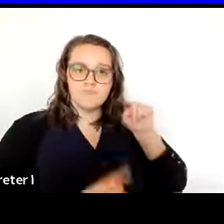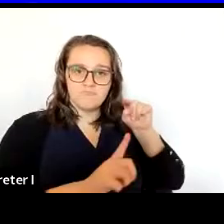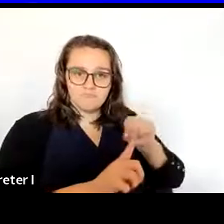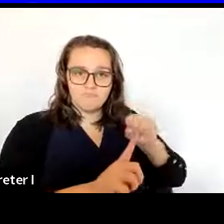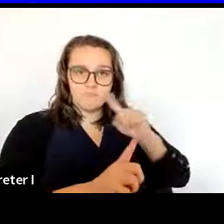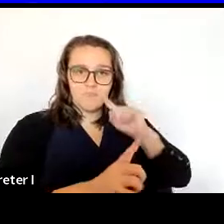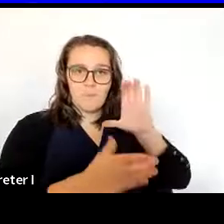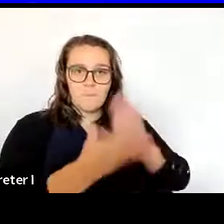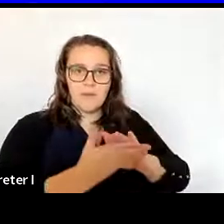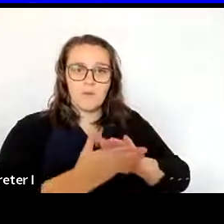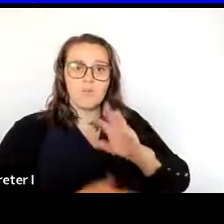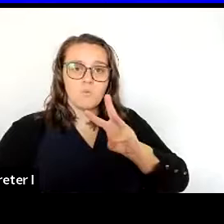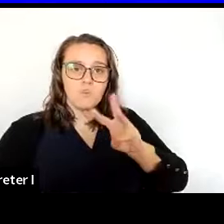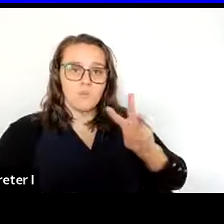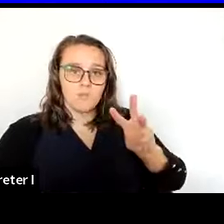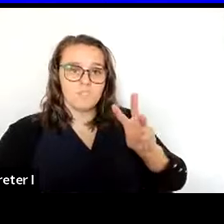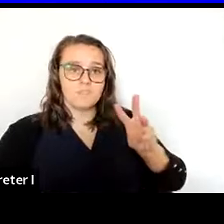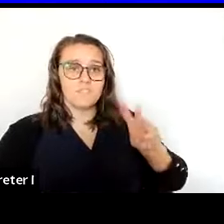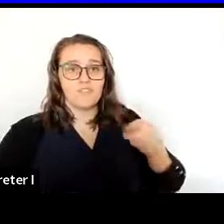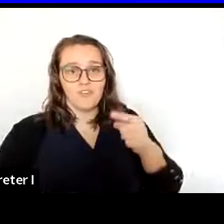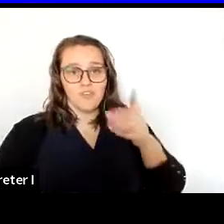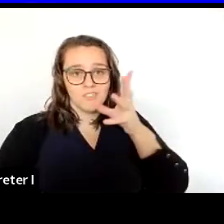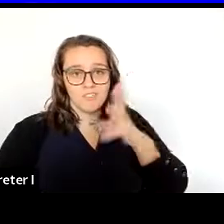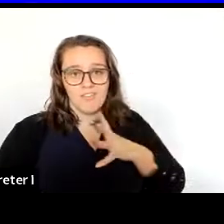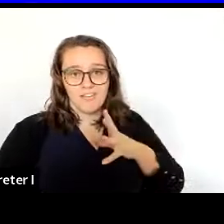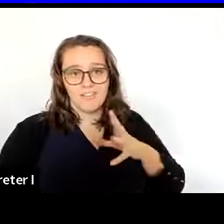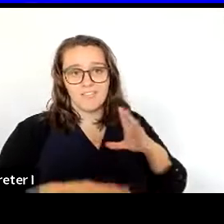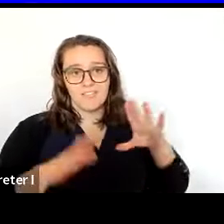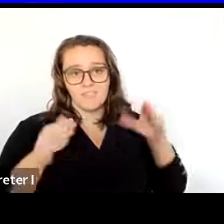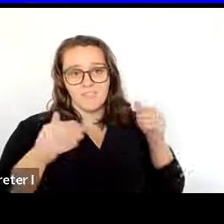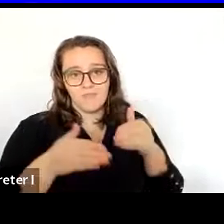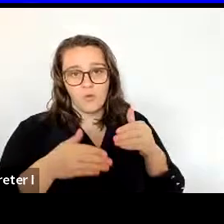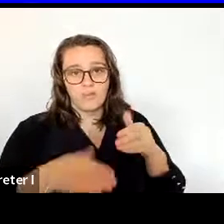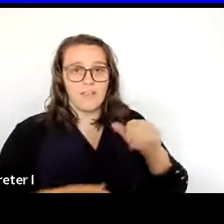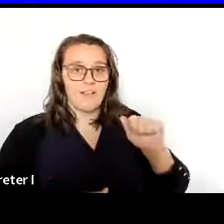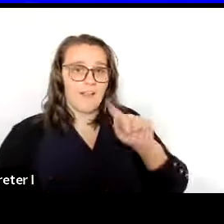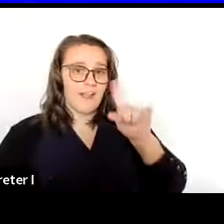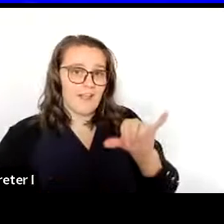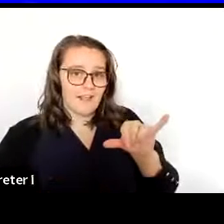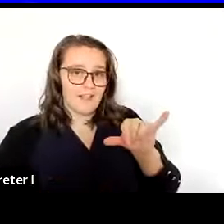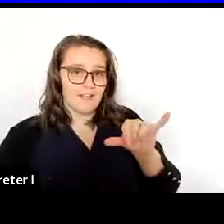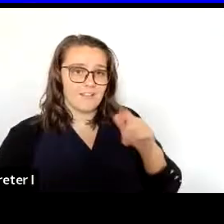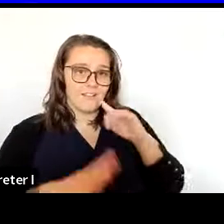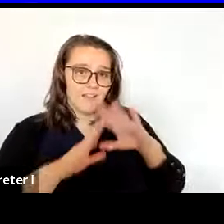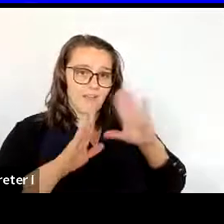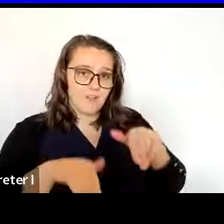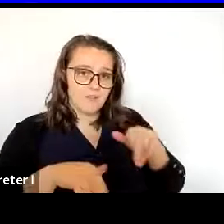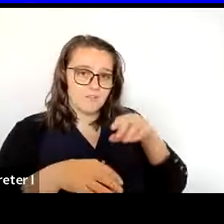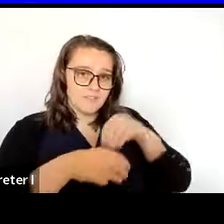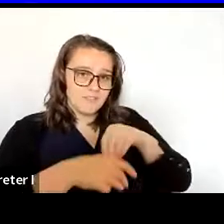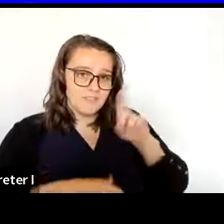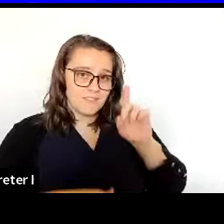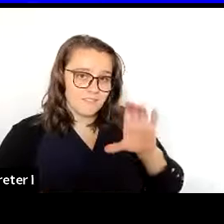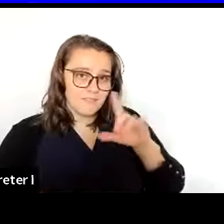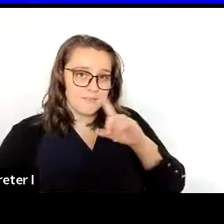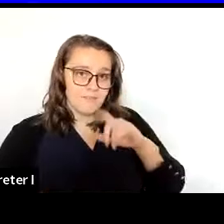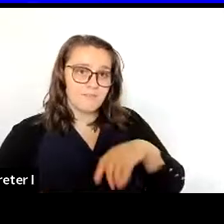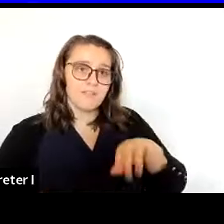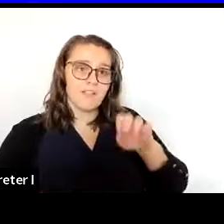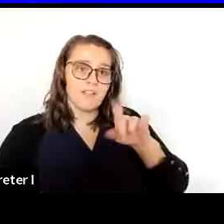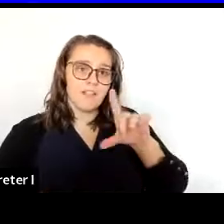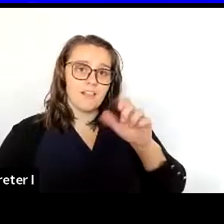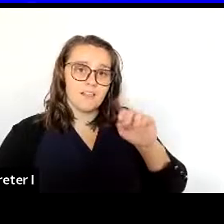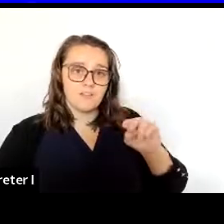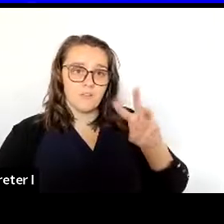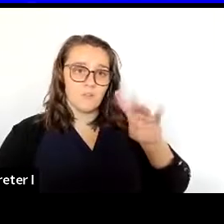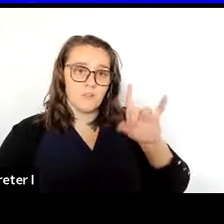First Lady, Mrs. Wilson focused on alley dwellings in the district. By 1914, Ellen Wilson led tours of alleys throughout